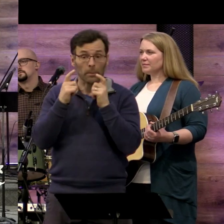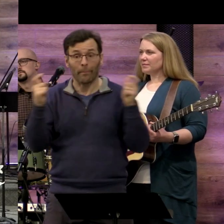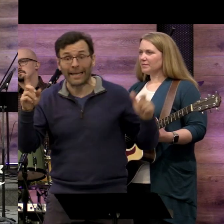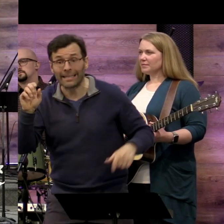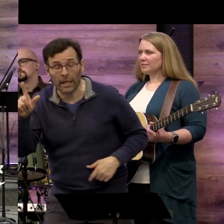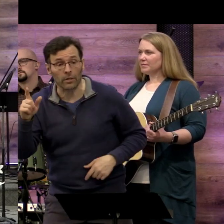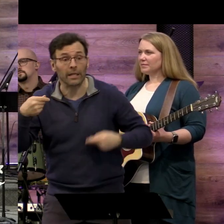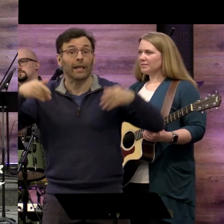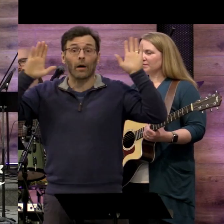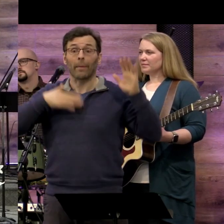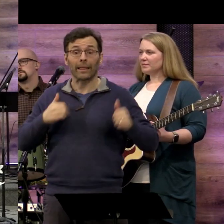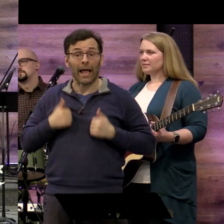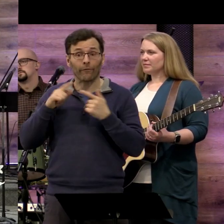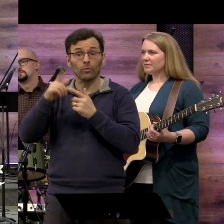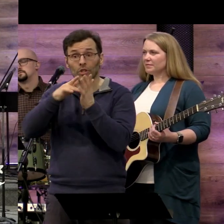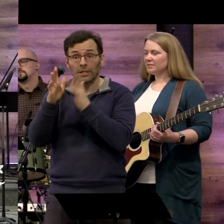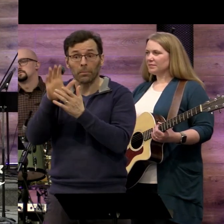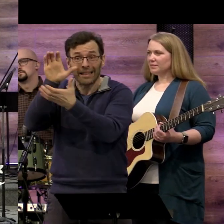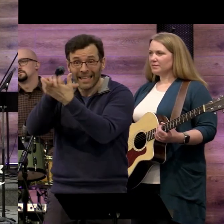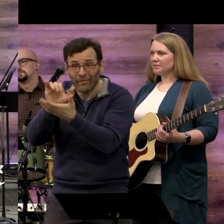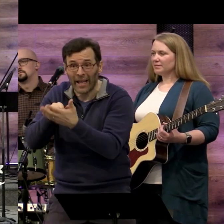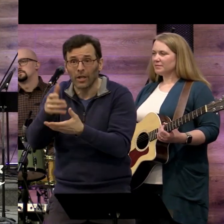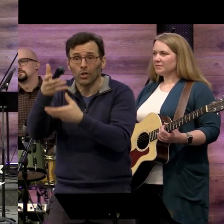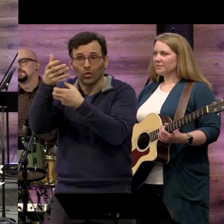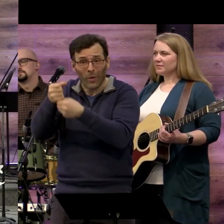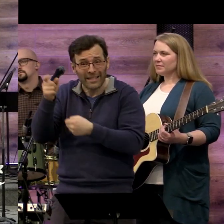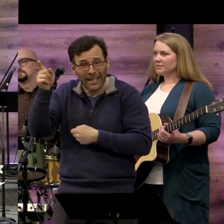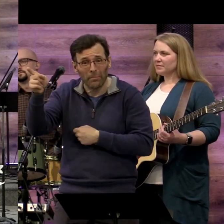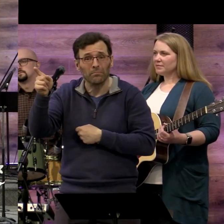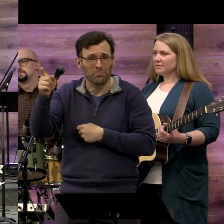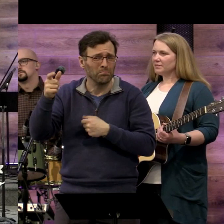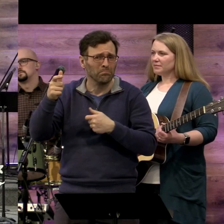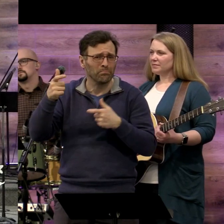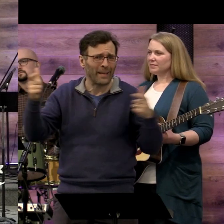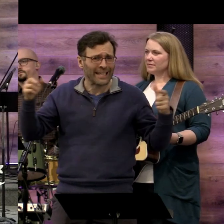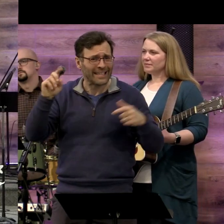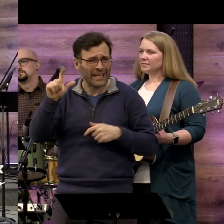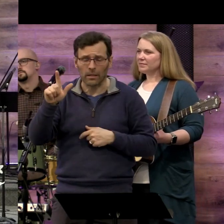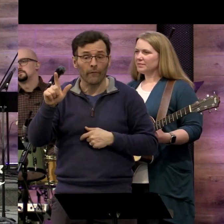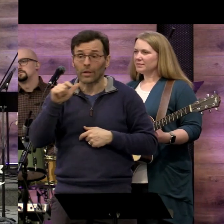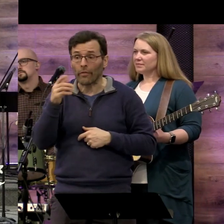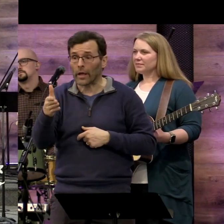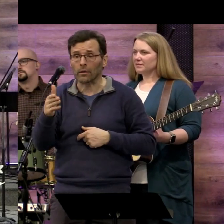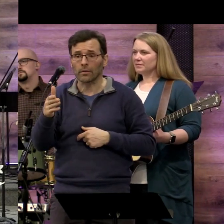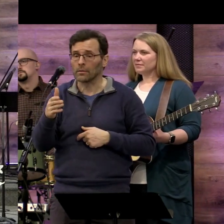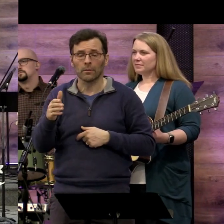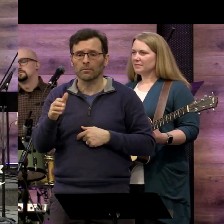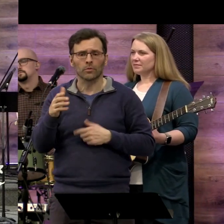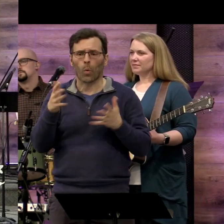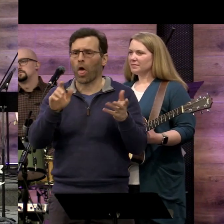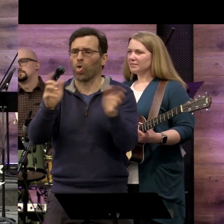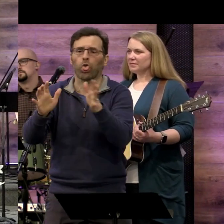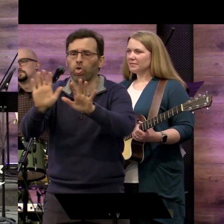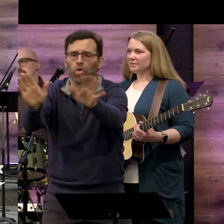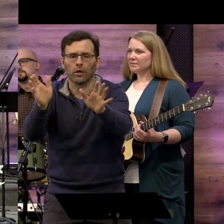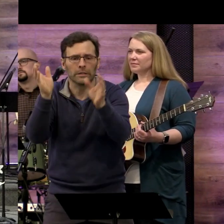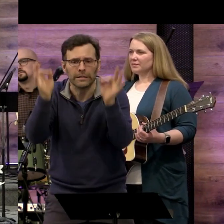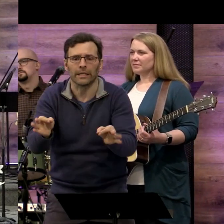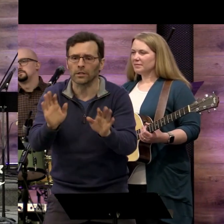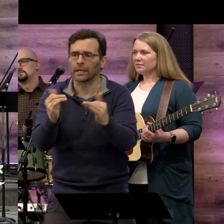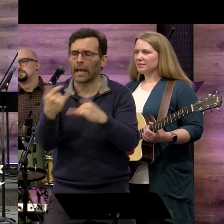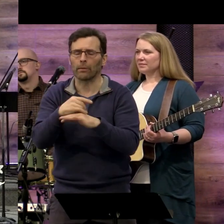to give my life to Jesus, to believe that, to trust in Him. And you're not there, I have no desire to manipulate you into any kind of decision